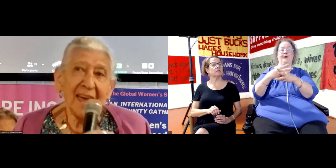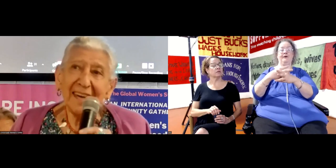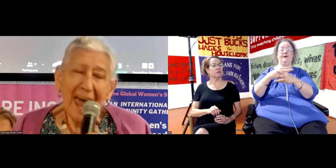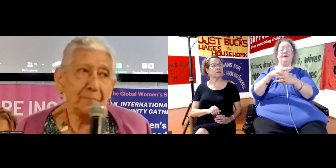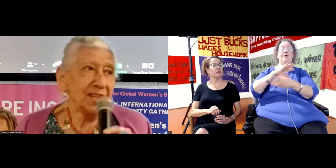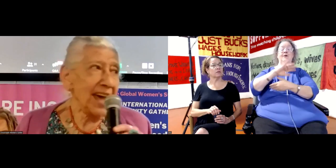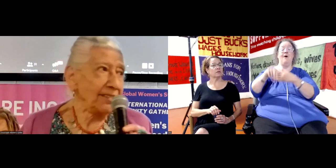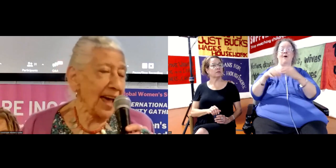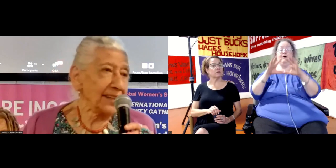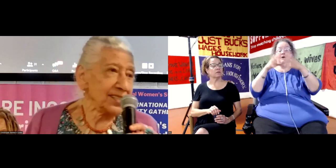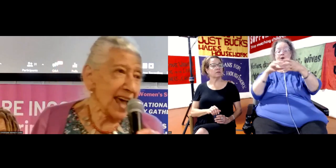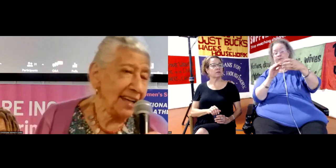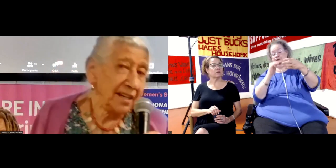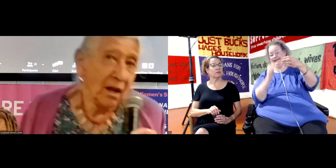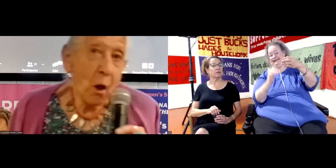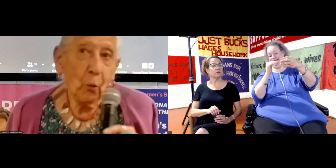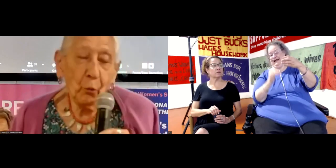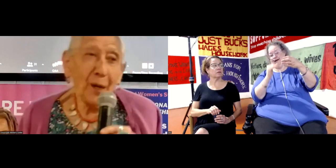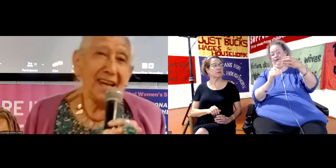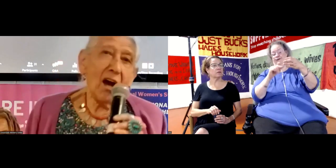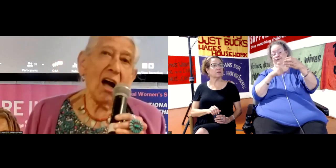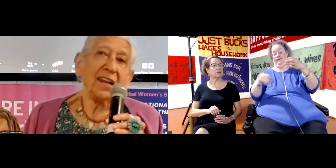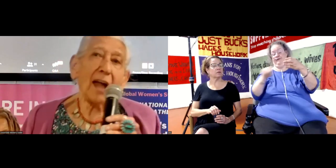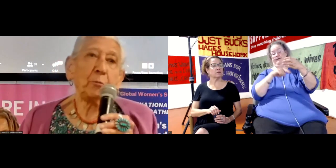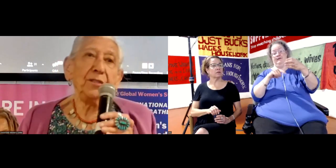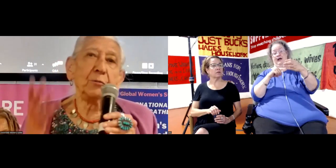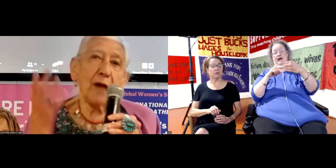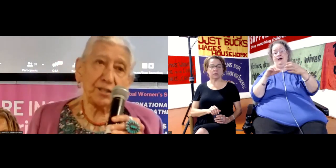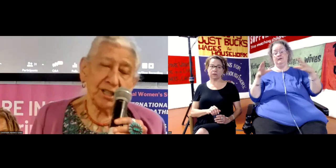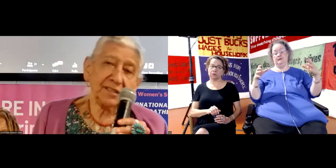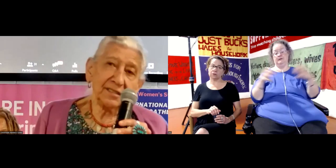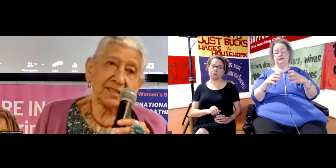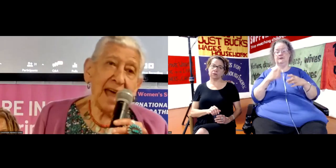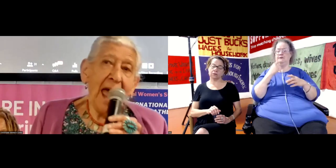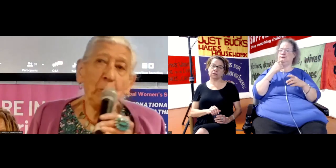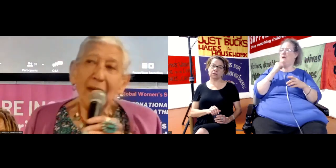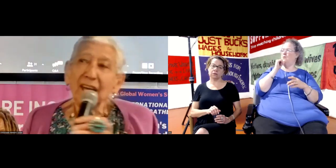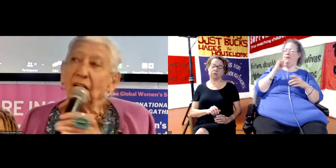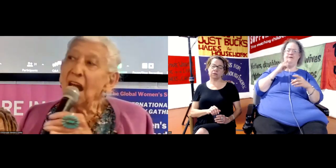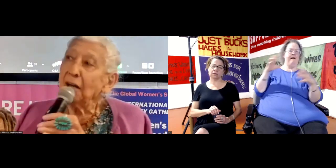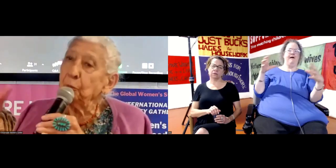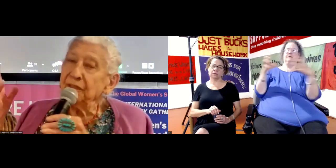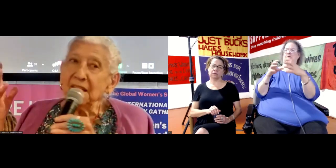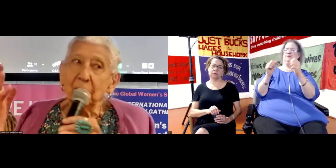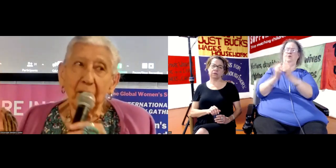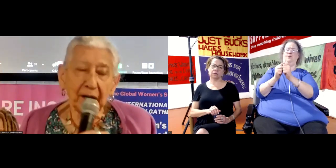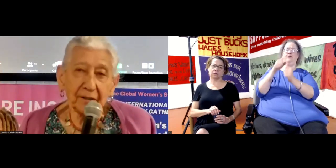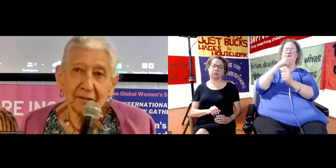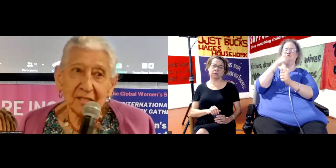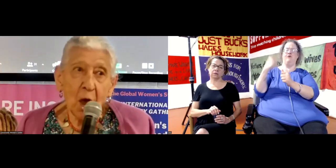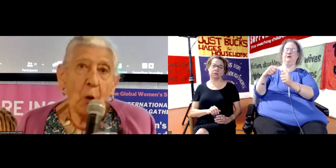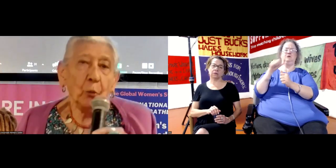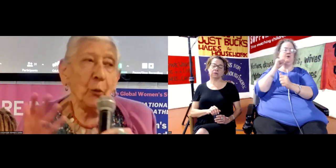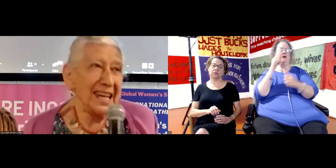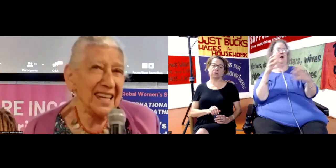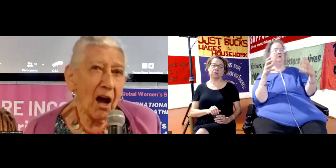South came together and said, we are not with the Russians. We are not with the